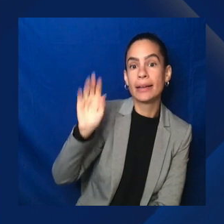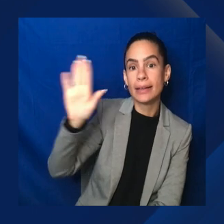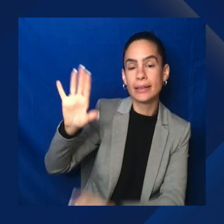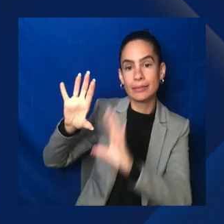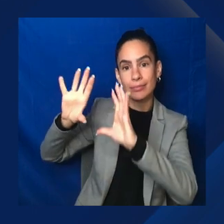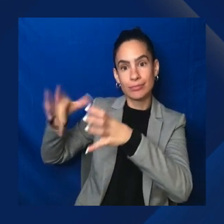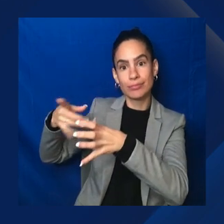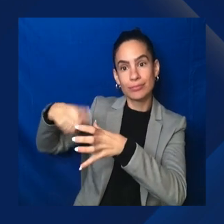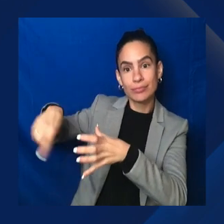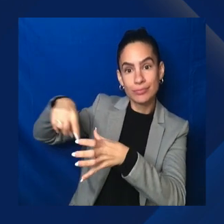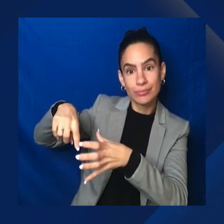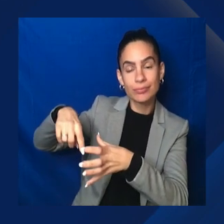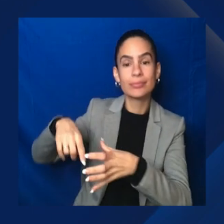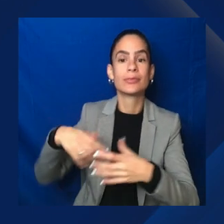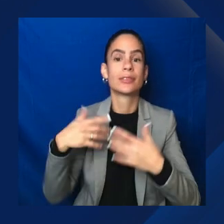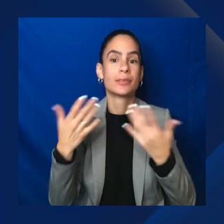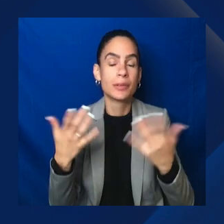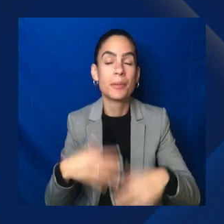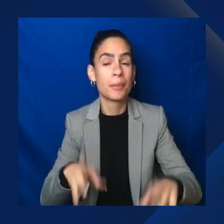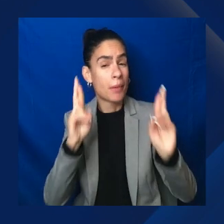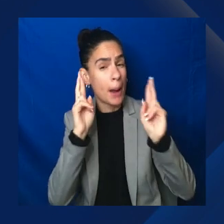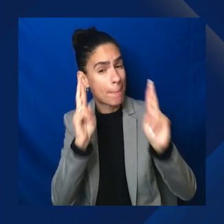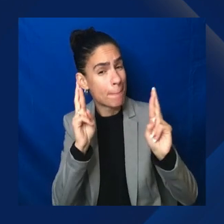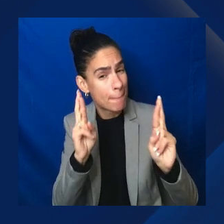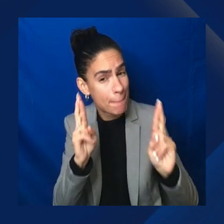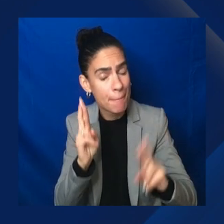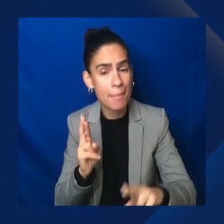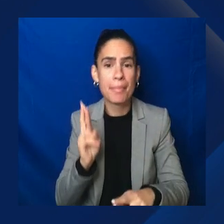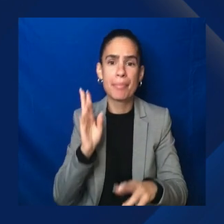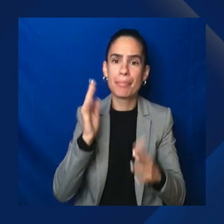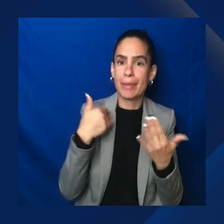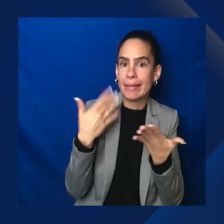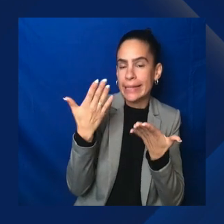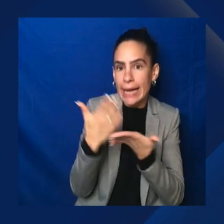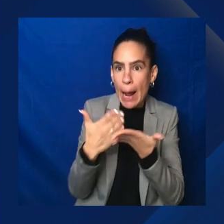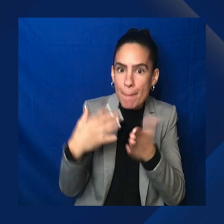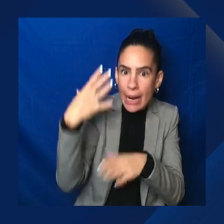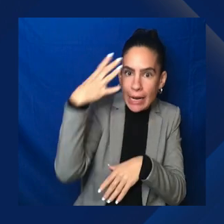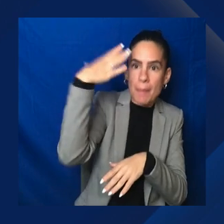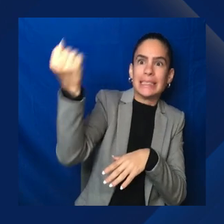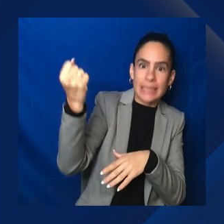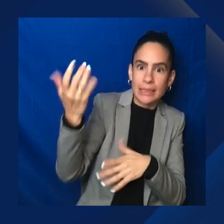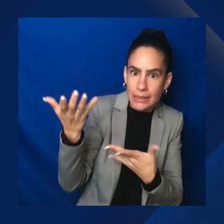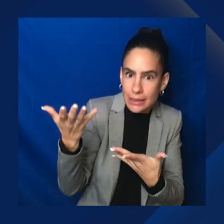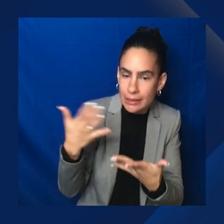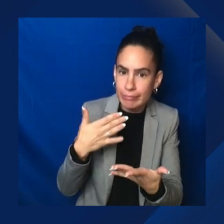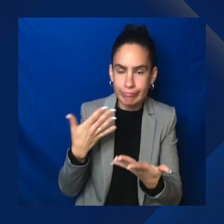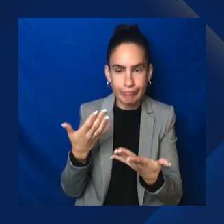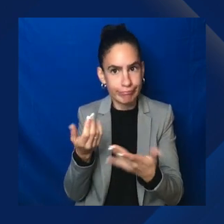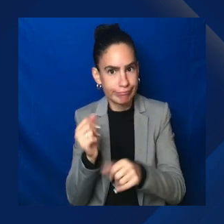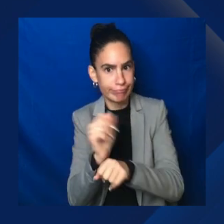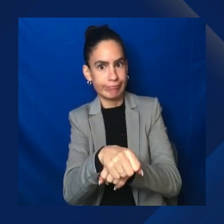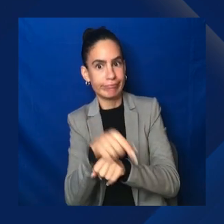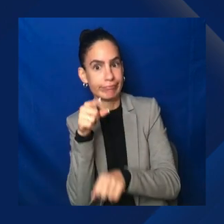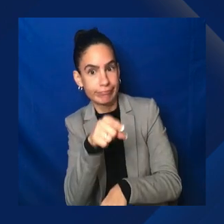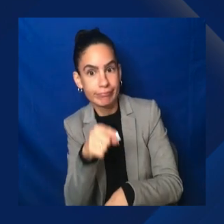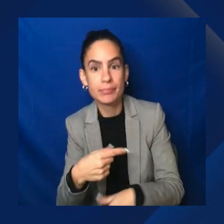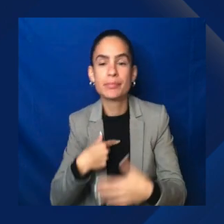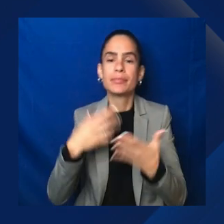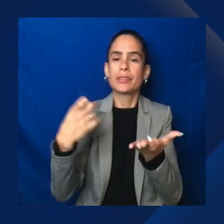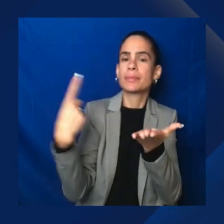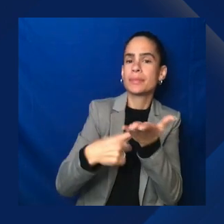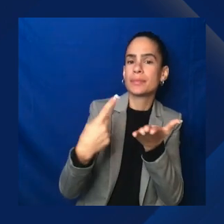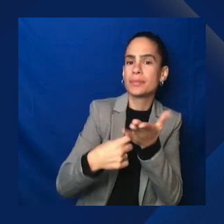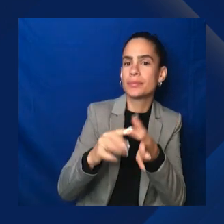eventually get some common sense there. Heather, I wanted to touch on you a little bit on doulas. In the Build Back